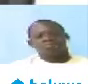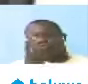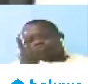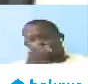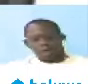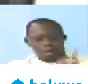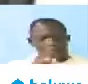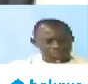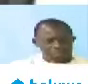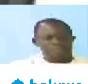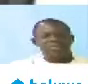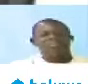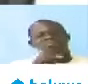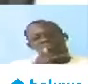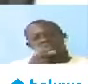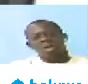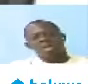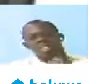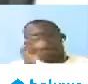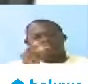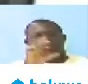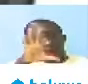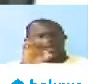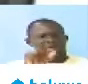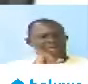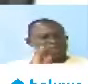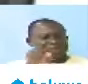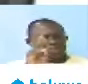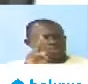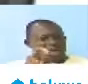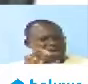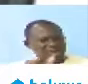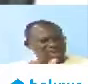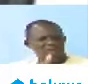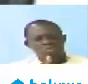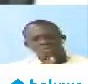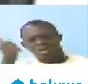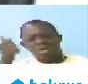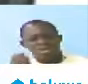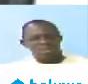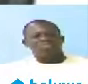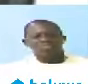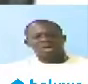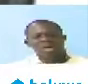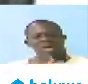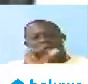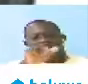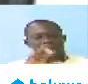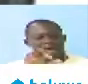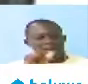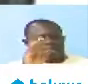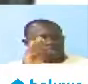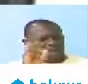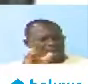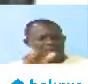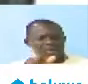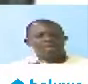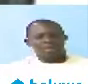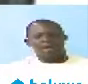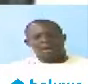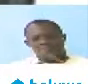two bases. One is called Tajura, and the other one is called Wadu Arabia. for base